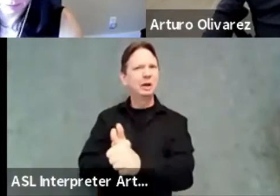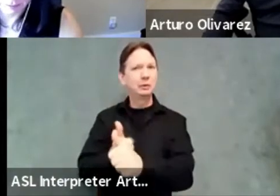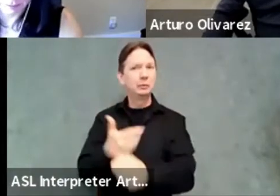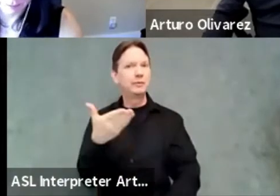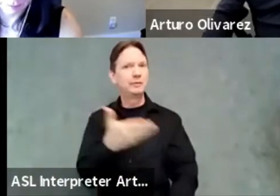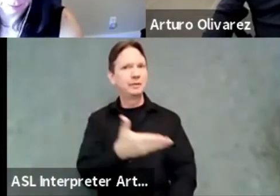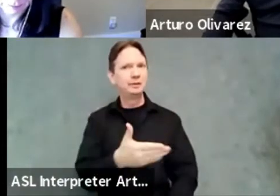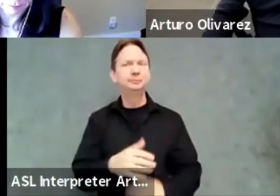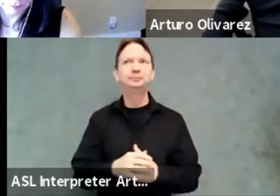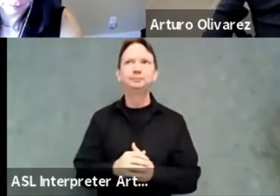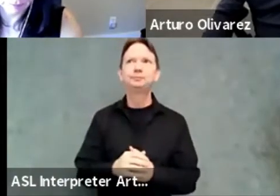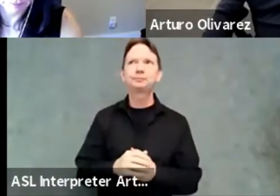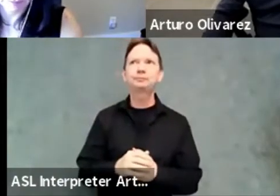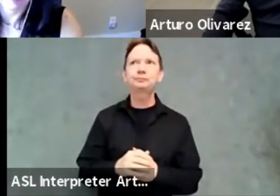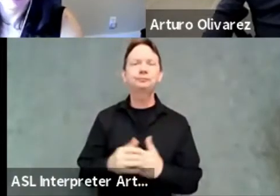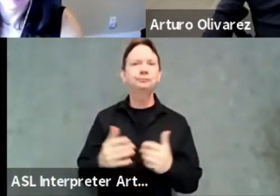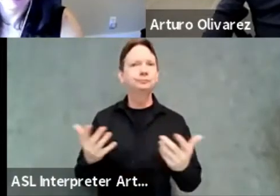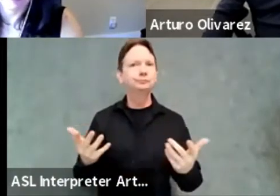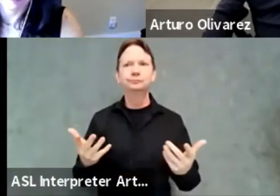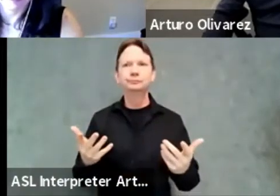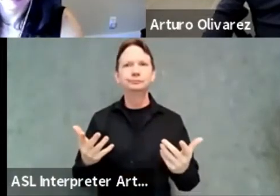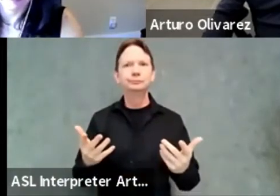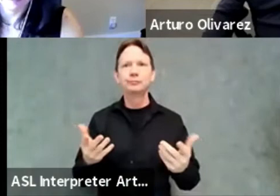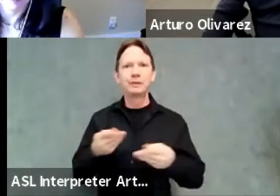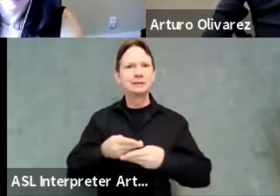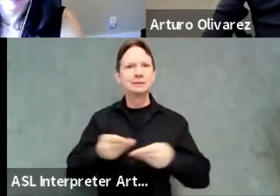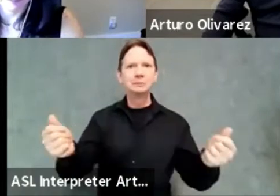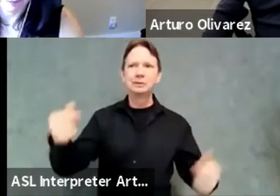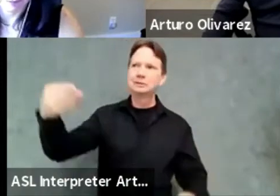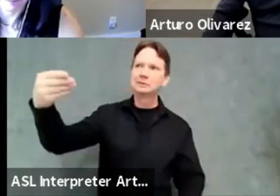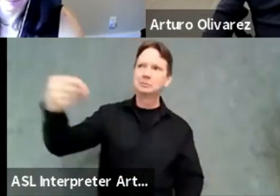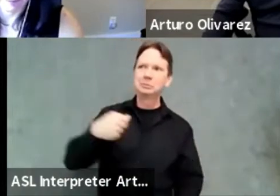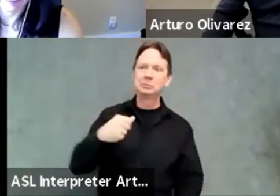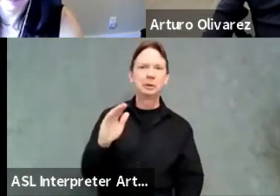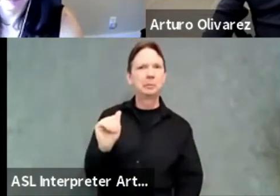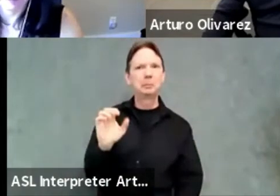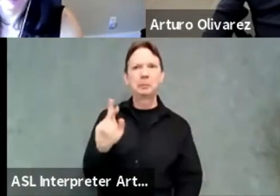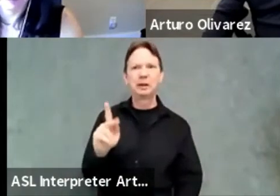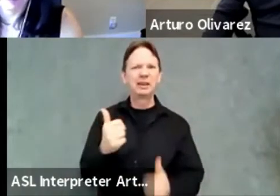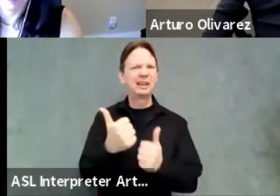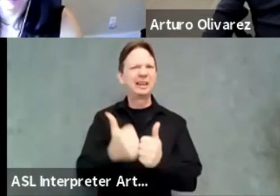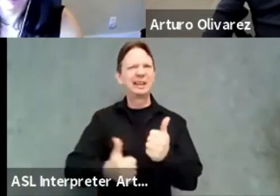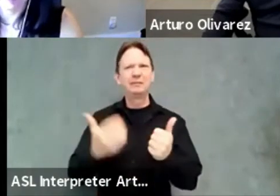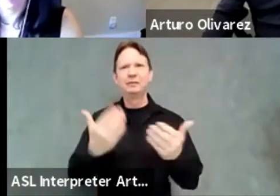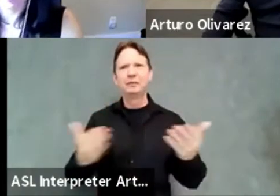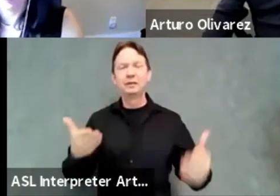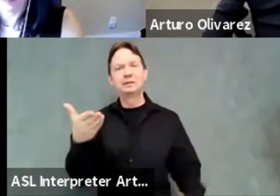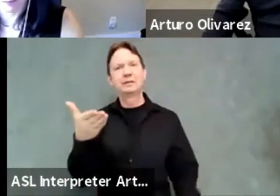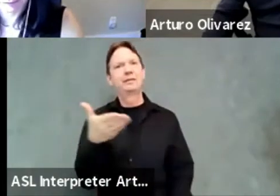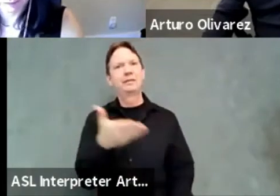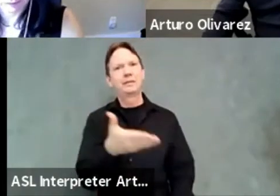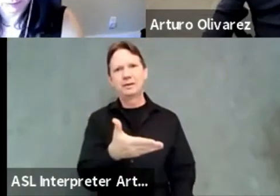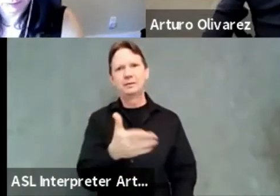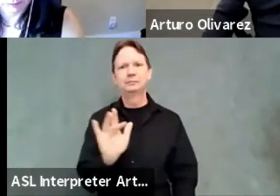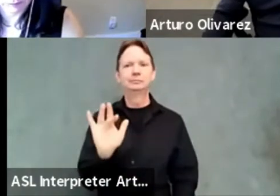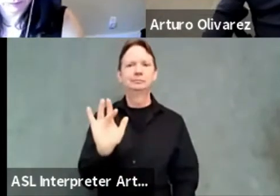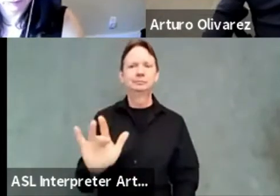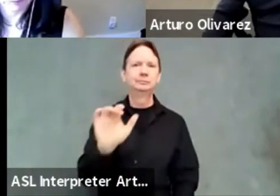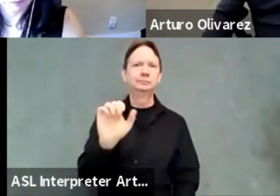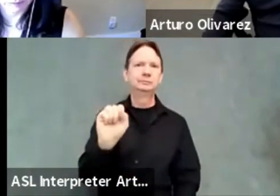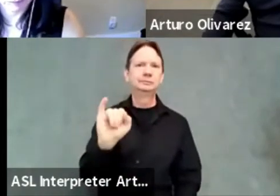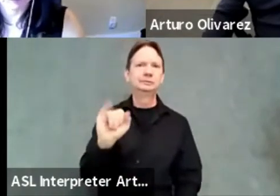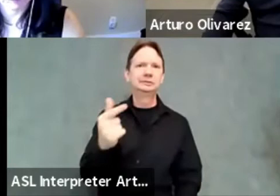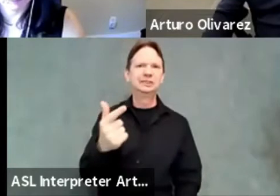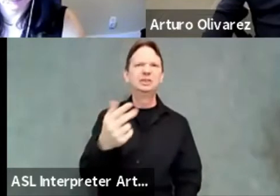approved award, your expense and reimbursement form. So that's all right here in this resources for SIG officers page. The other thing is if you log in at the top